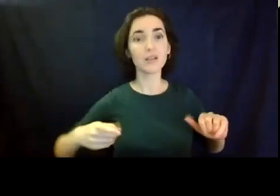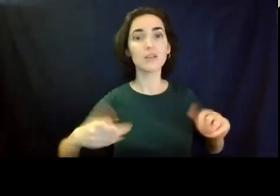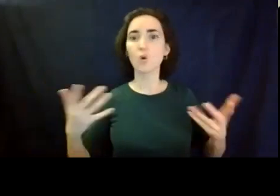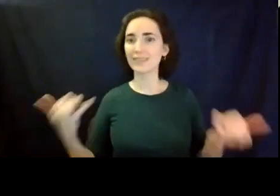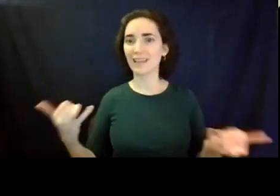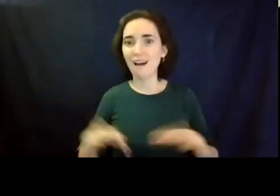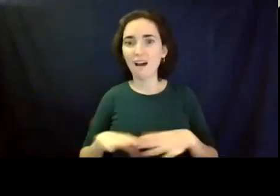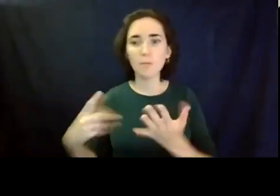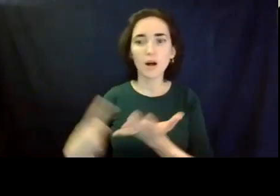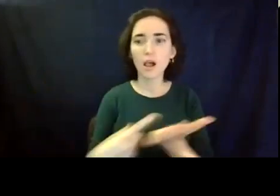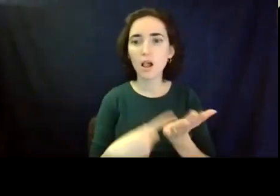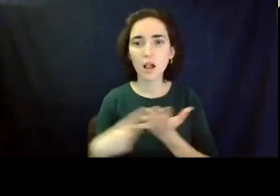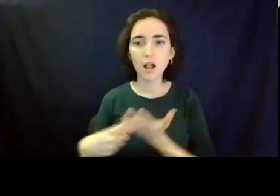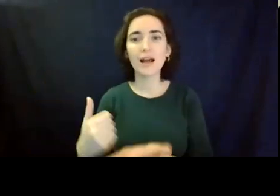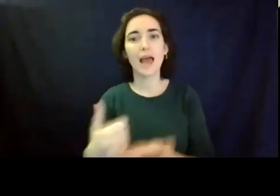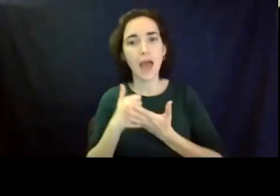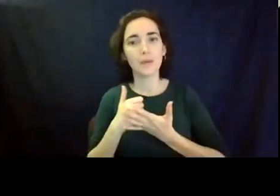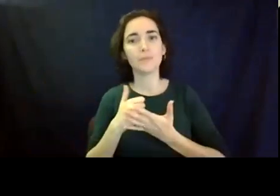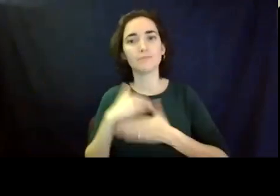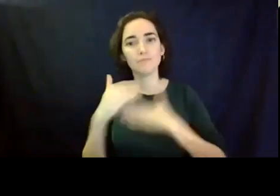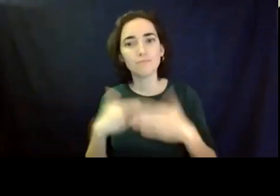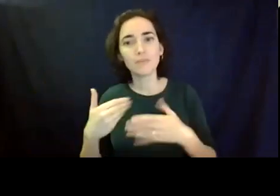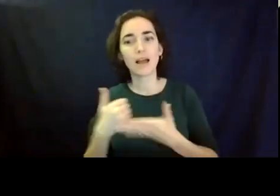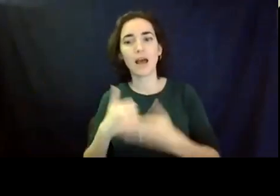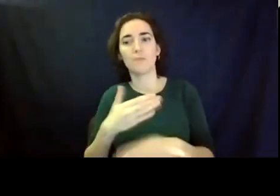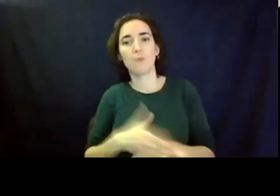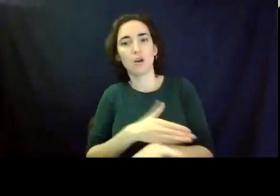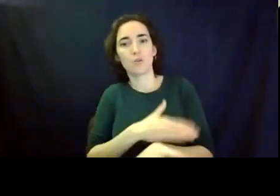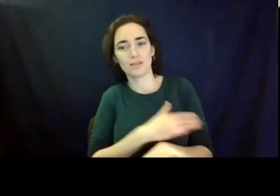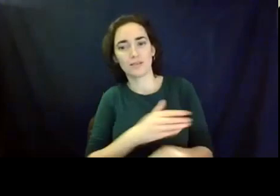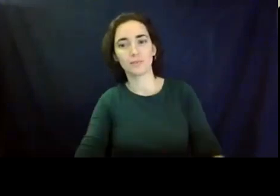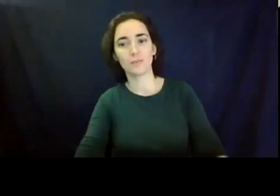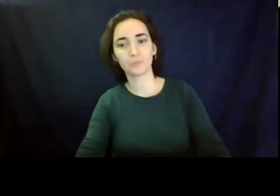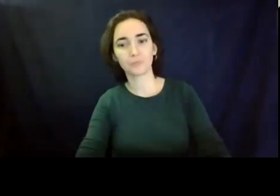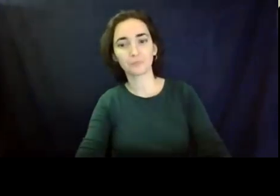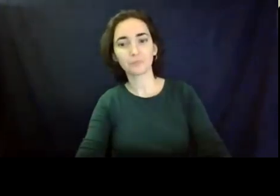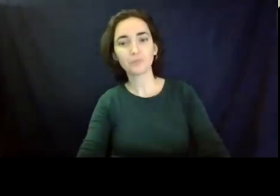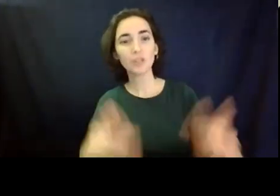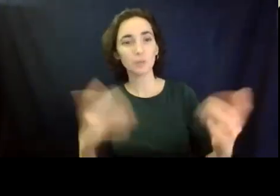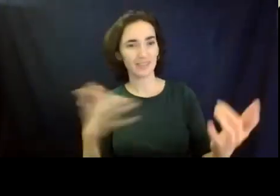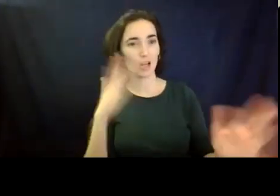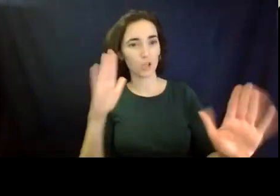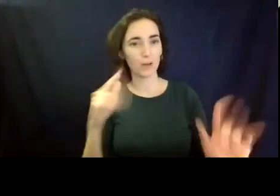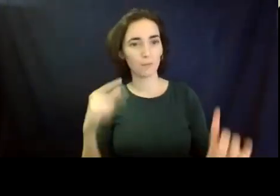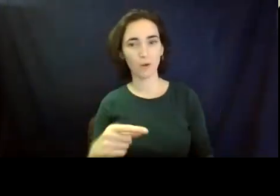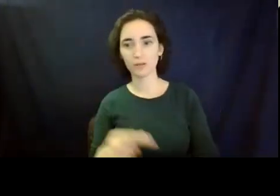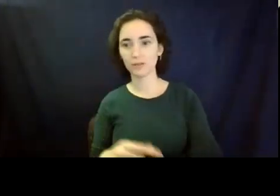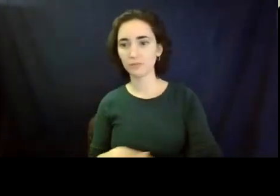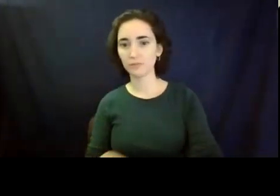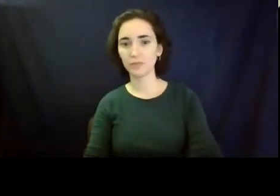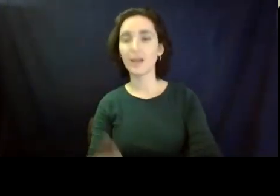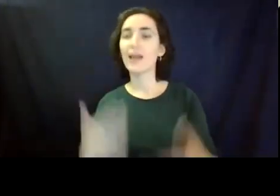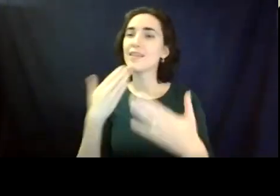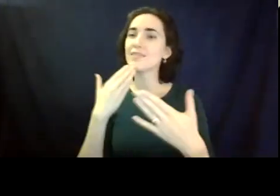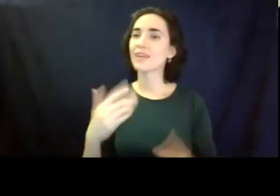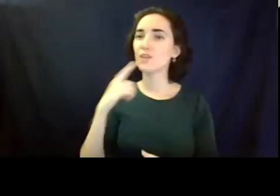discussions help move things along in terms of progress. But with that, I think that's a great point to end on. So I just want to thank you for spending this time